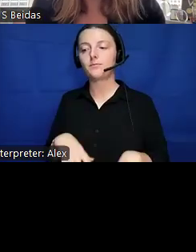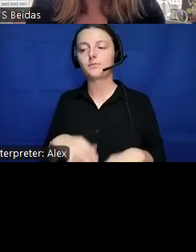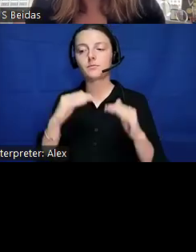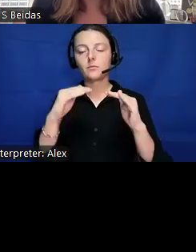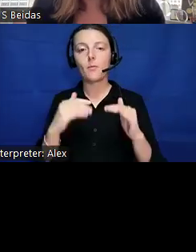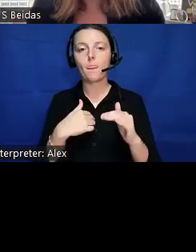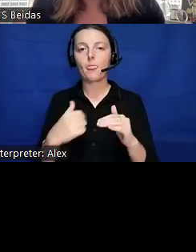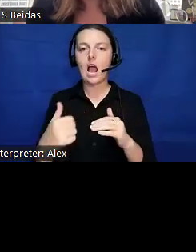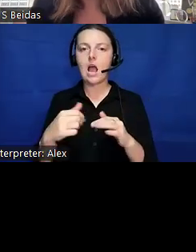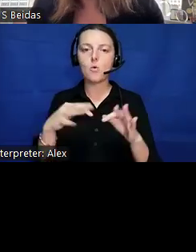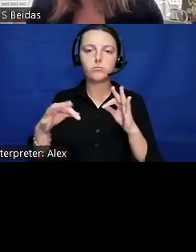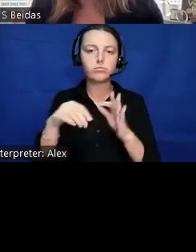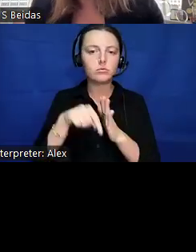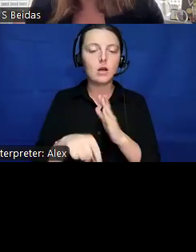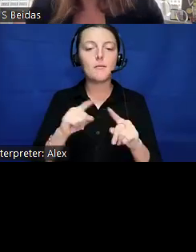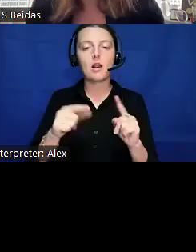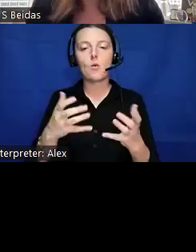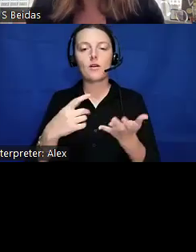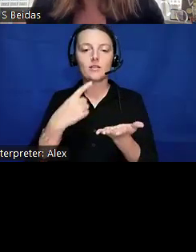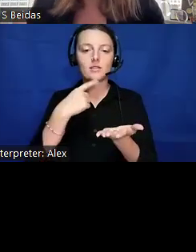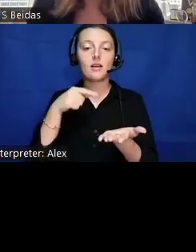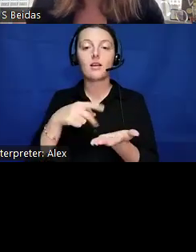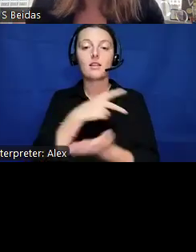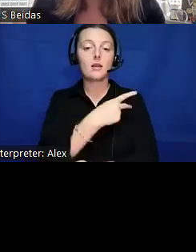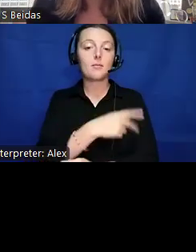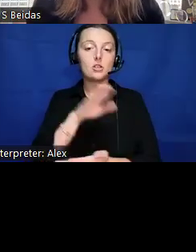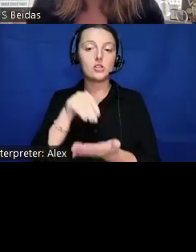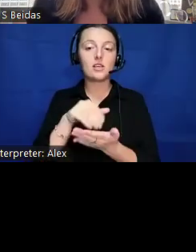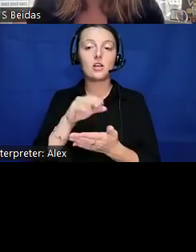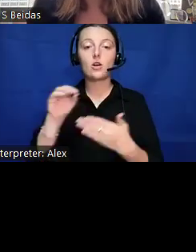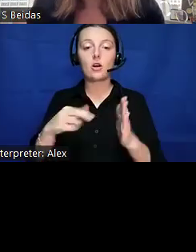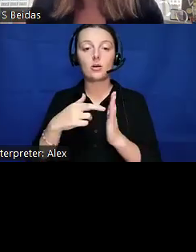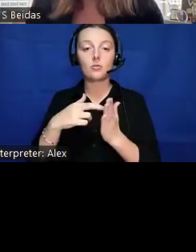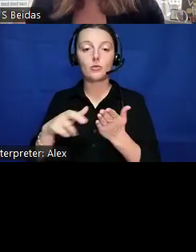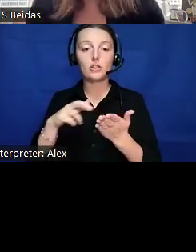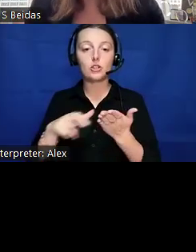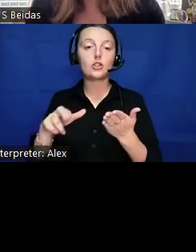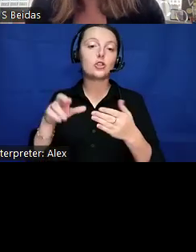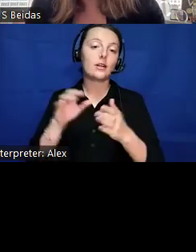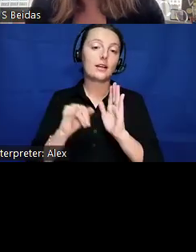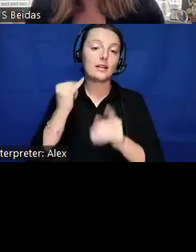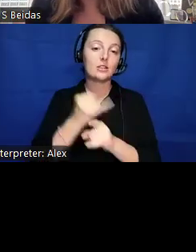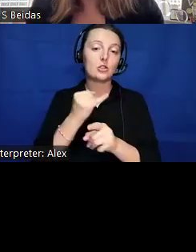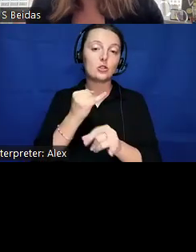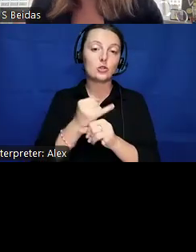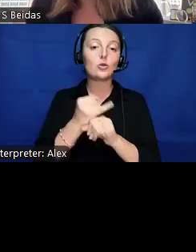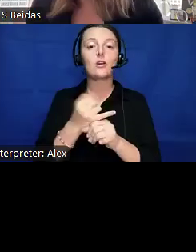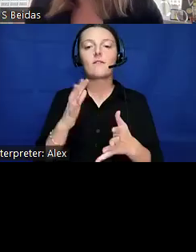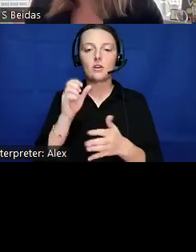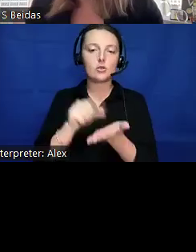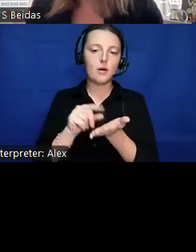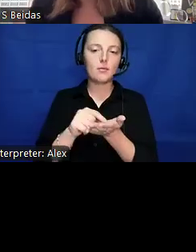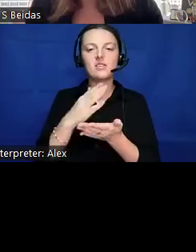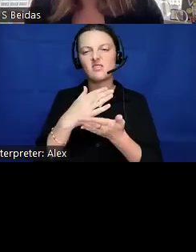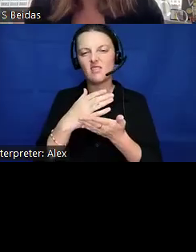the Patient-Centered Outcomes Research Institute has published and done some webinars on their foundational expectations for partnerships and research. And I